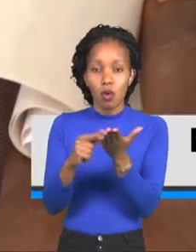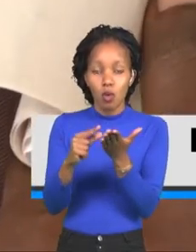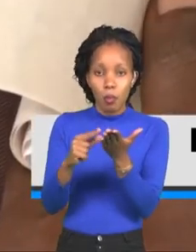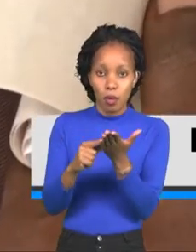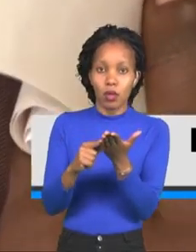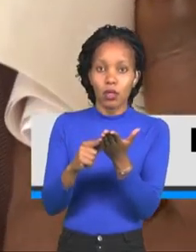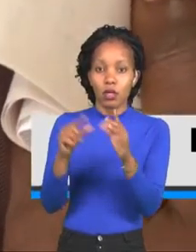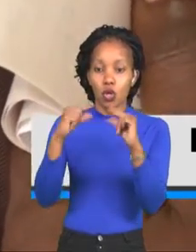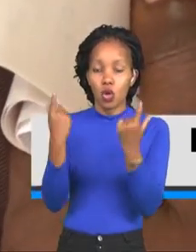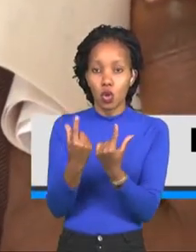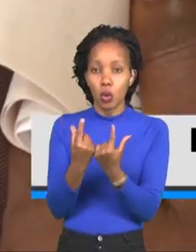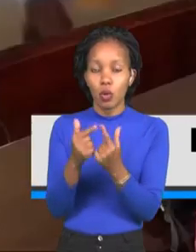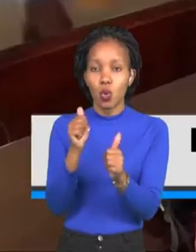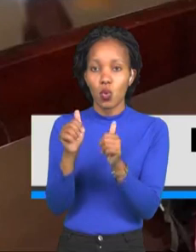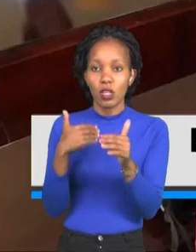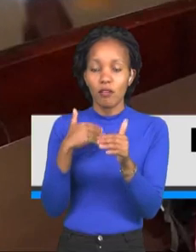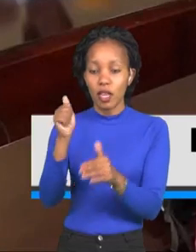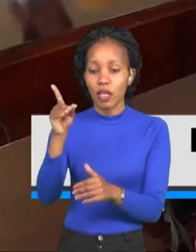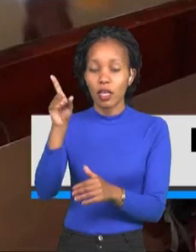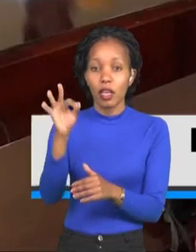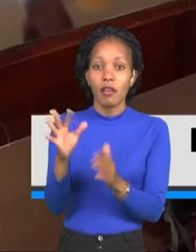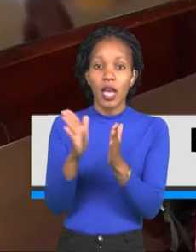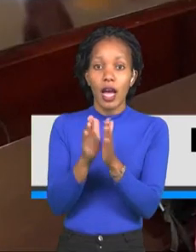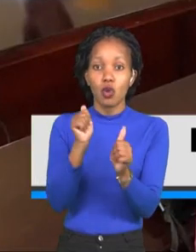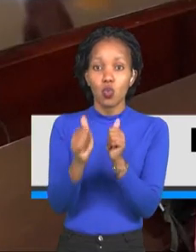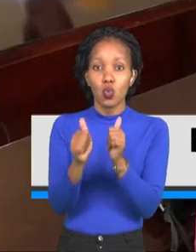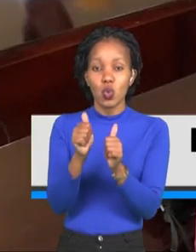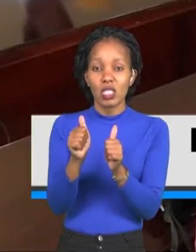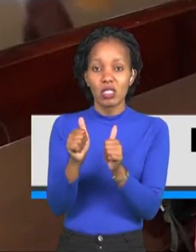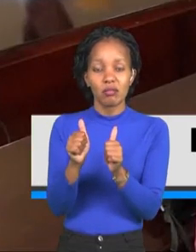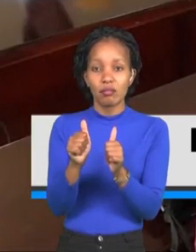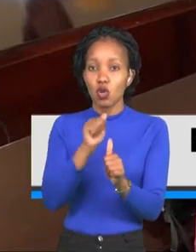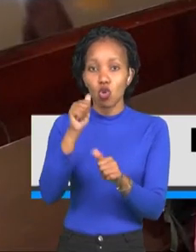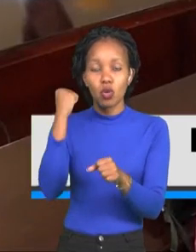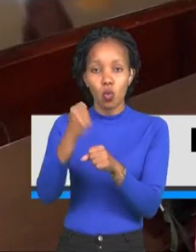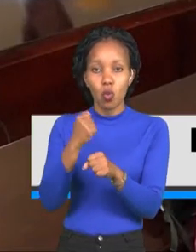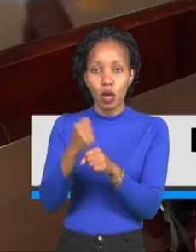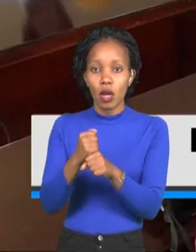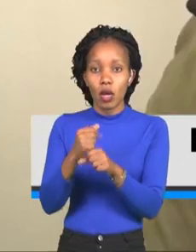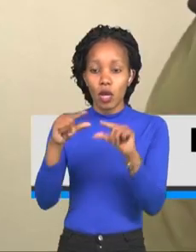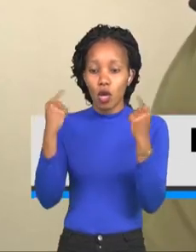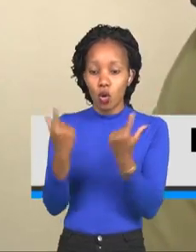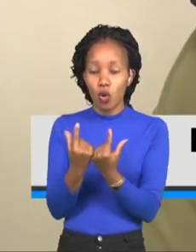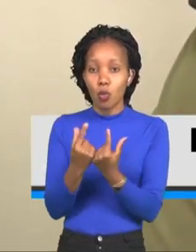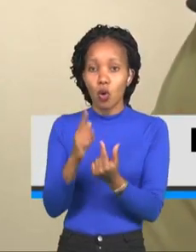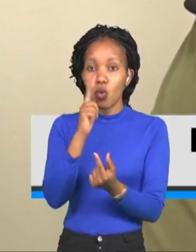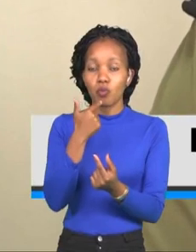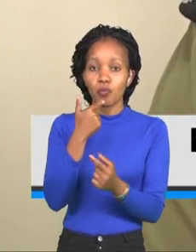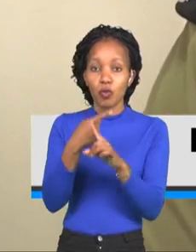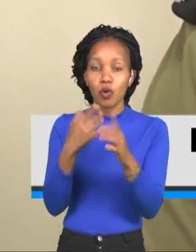the Allied Democratic Forces, ADF, which is now mostly dormant. The group is still believed to have camps in eastern